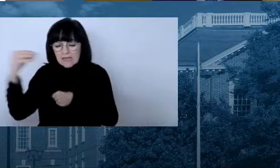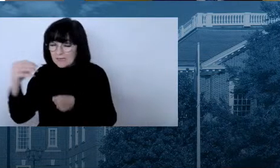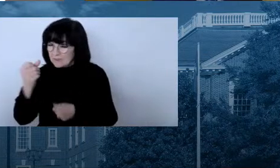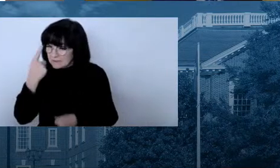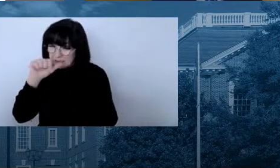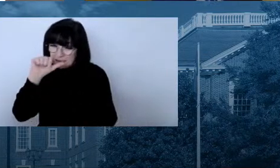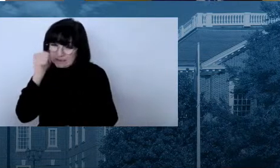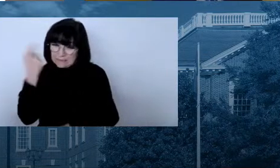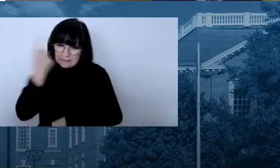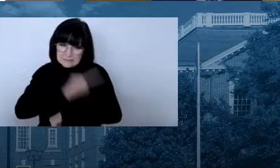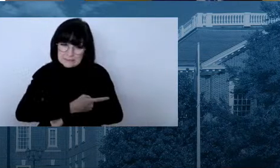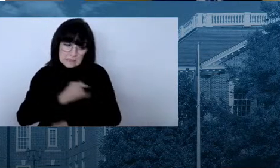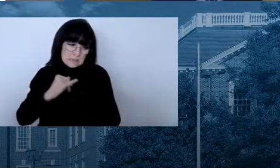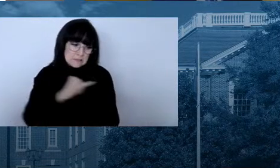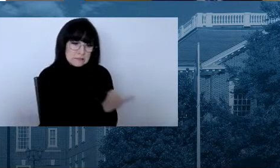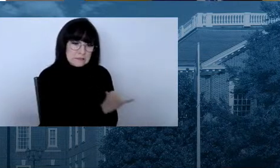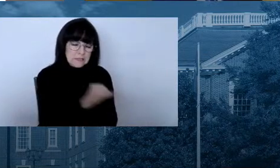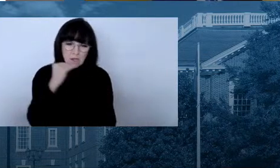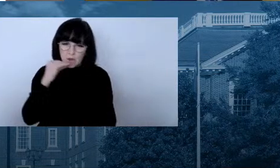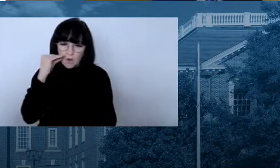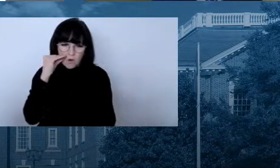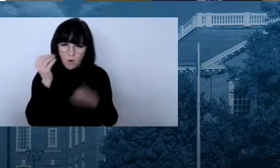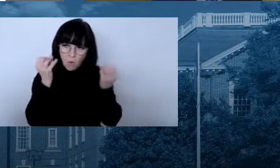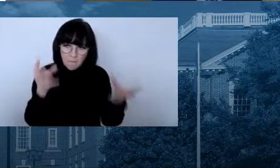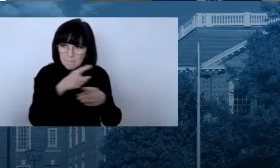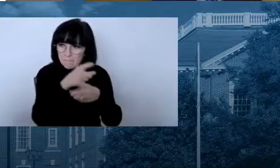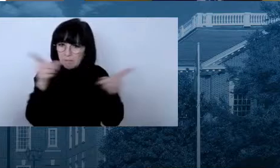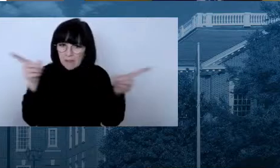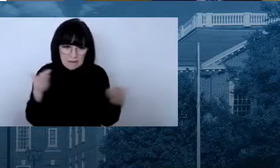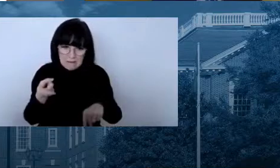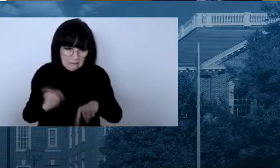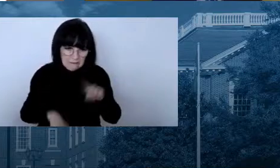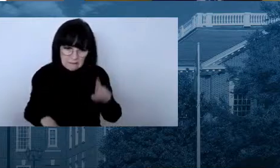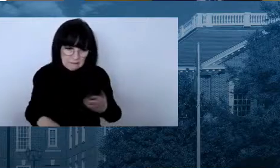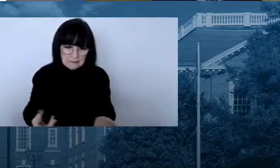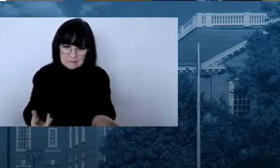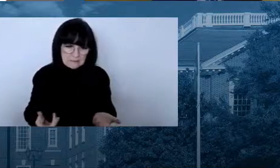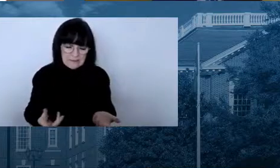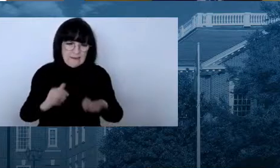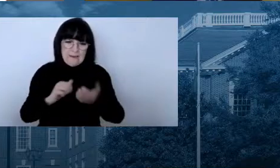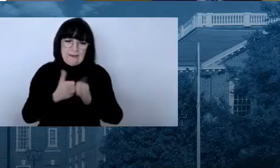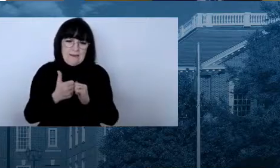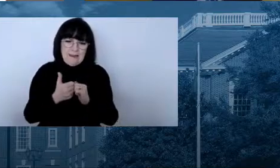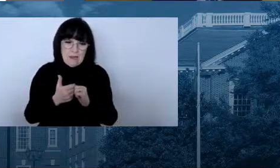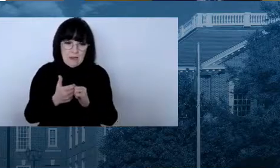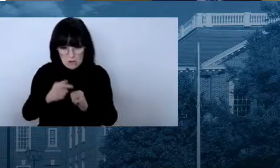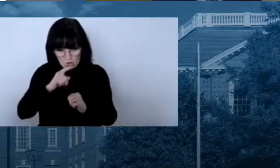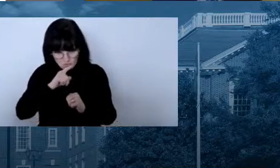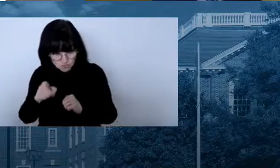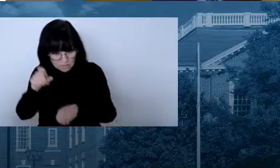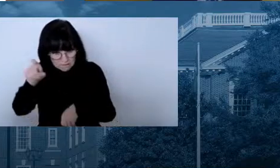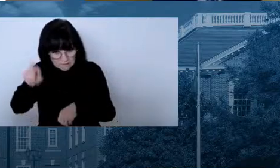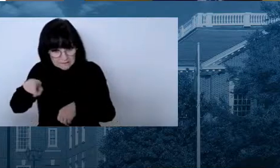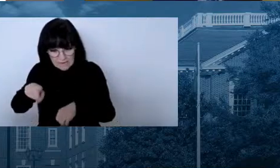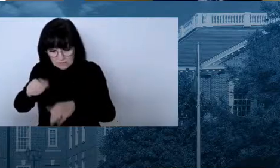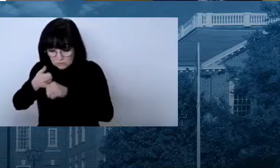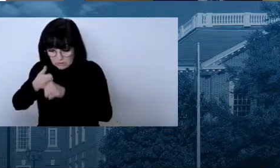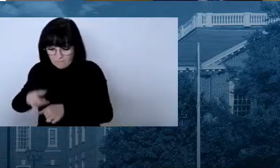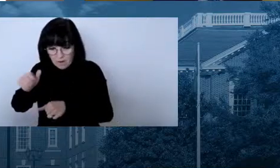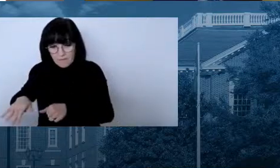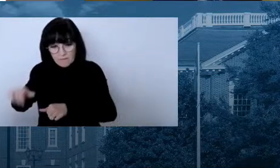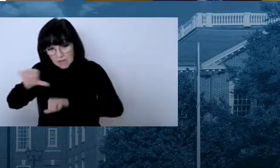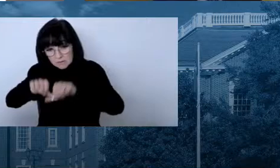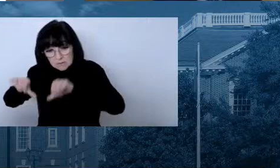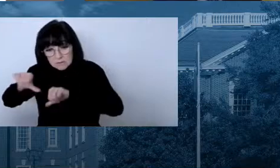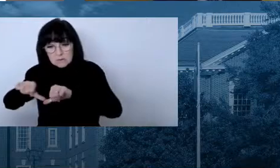isolated is a luxury, especially if it's not supported by the science, that's the best way to keep people safe. It really is,